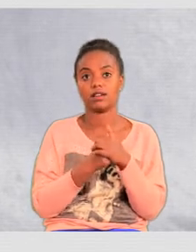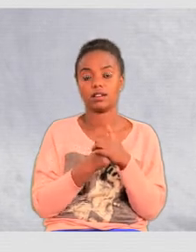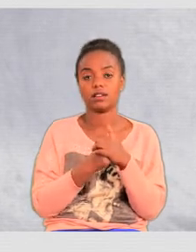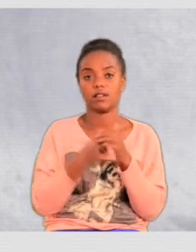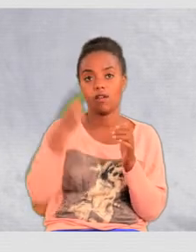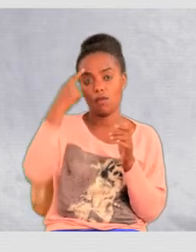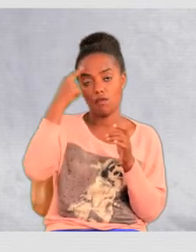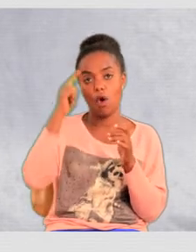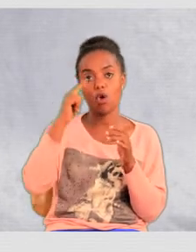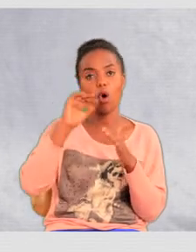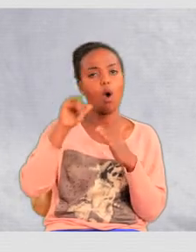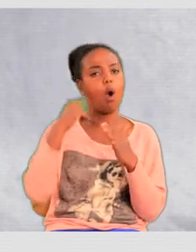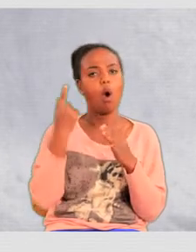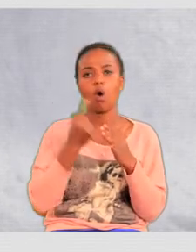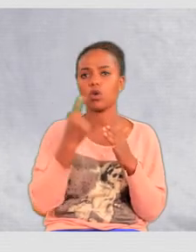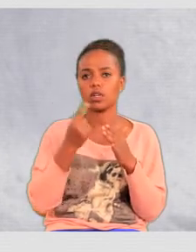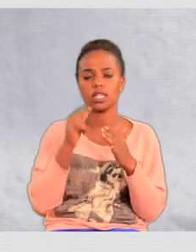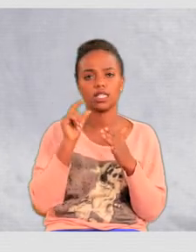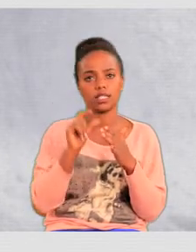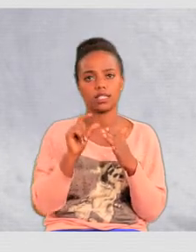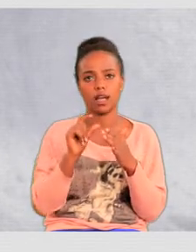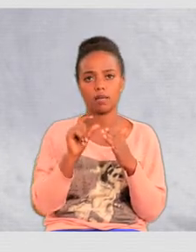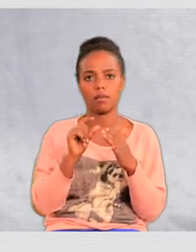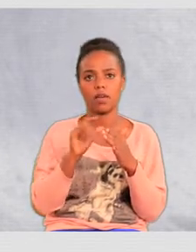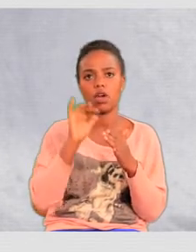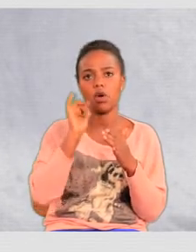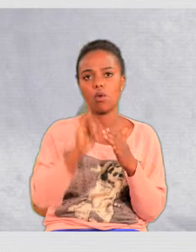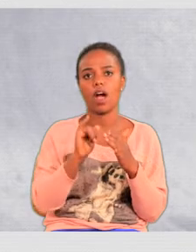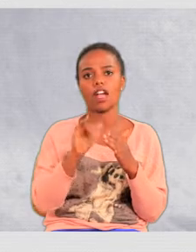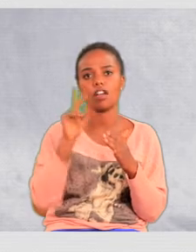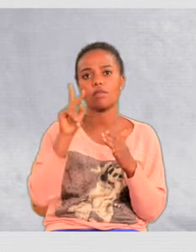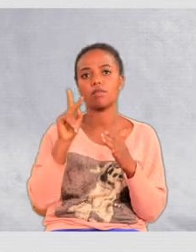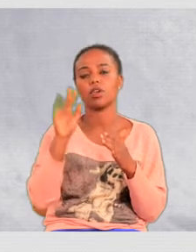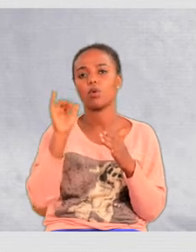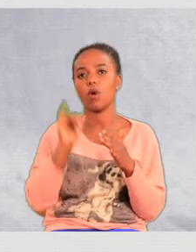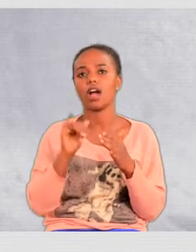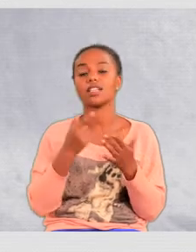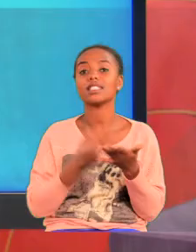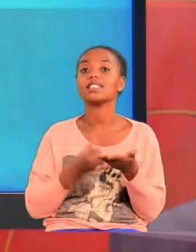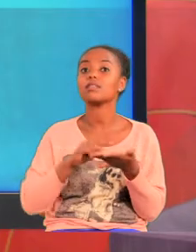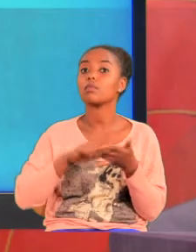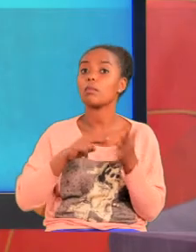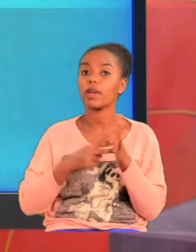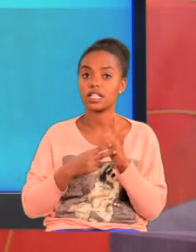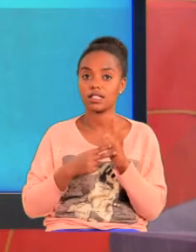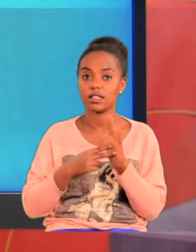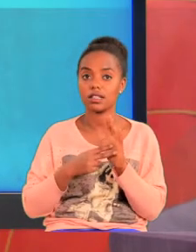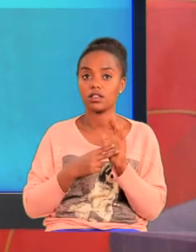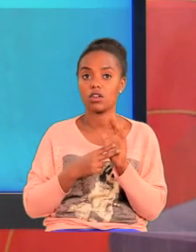For all x, for some y, p of x, y. What does this mean?